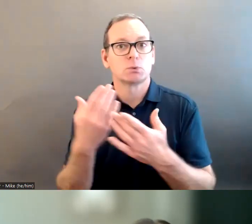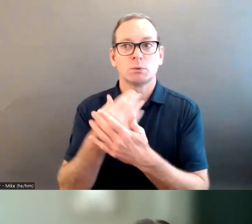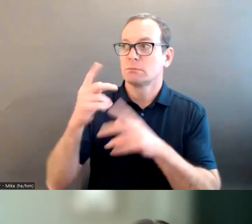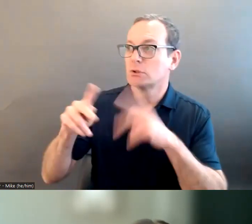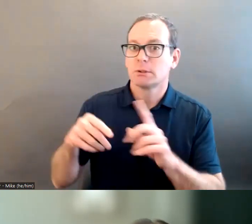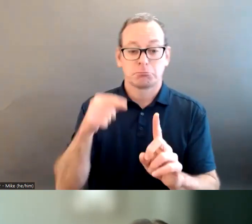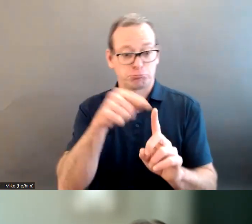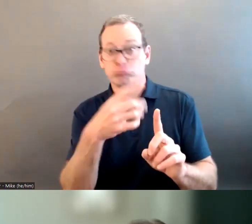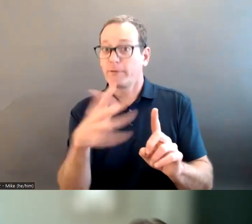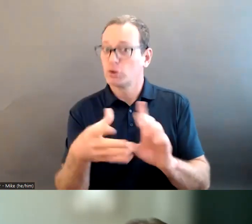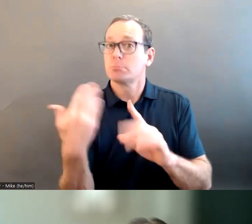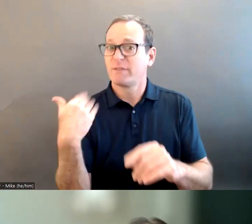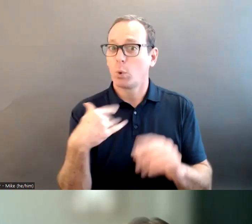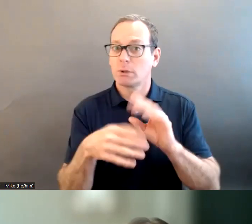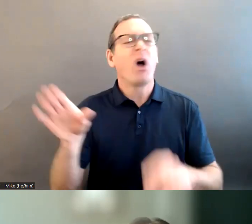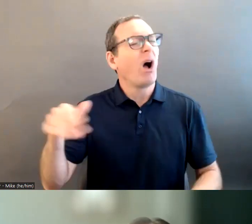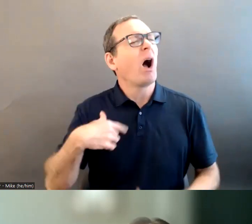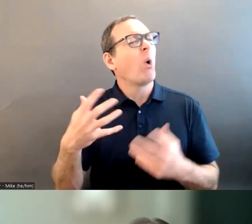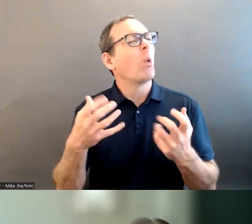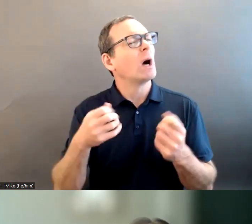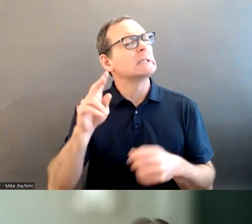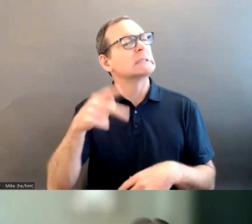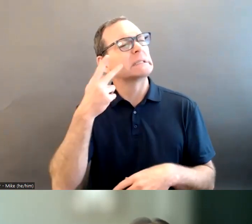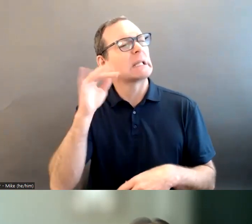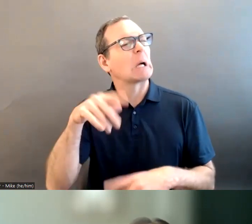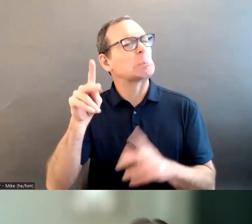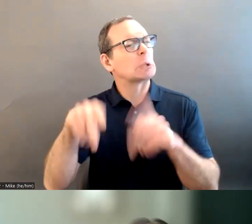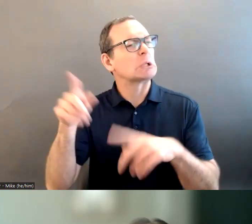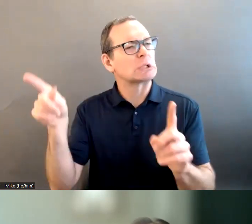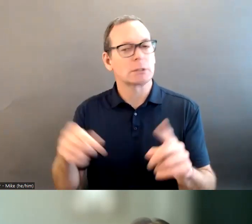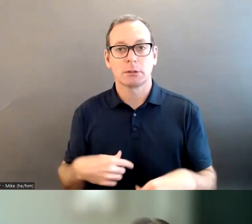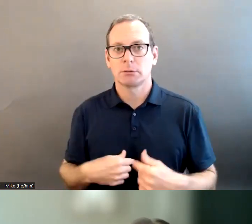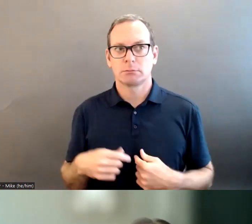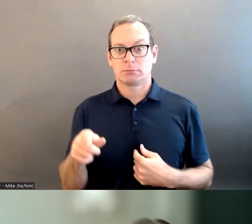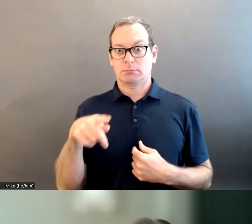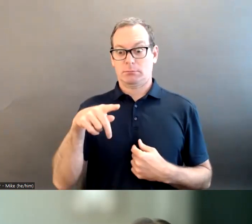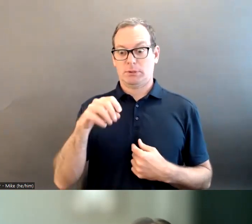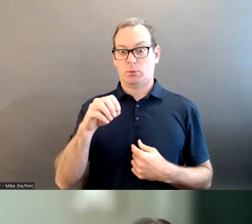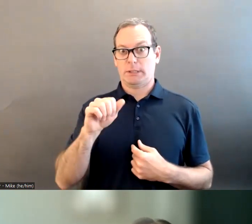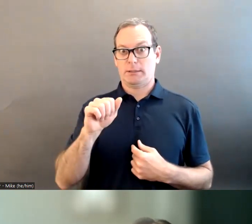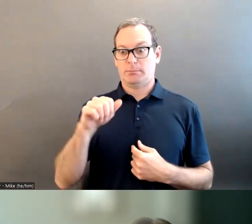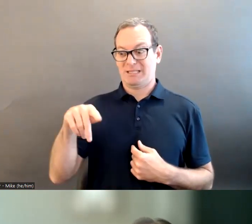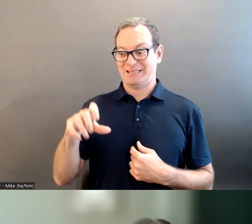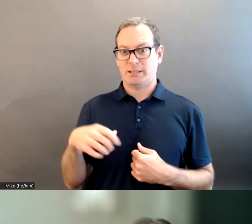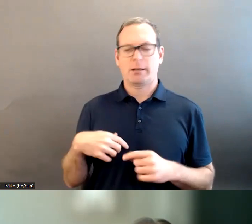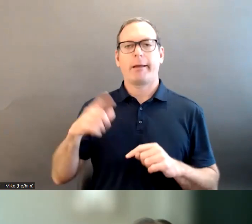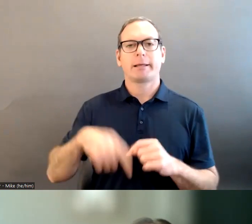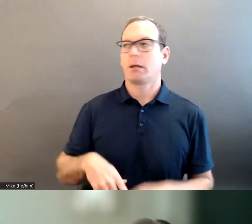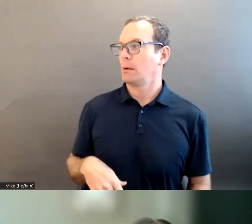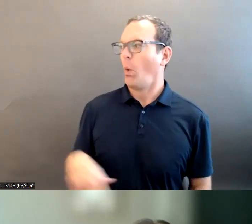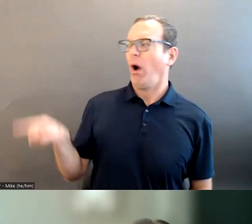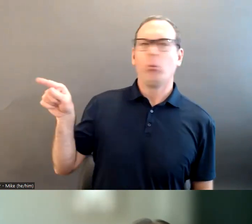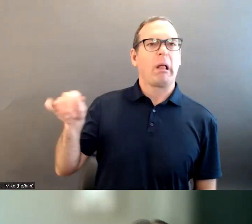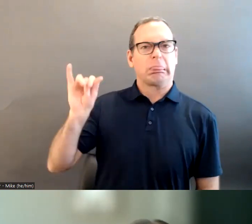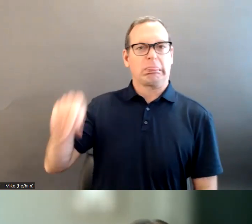that person? You can't just willy-nilly say, oh, this person agitates mom, I don't want them to come